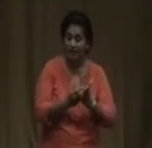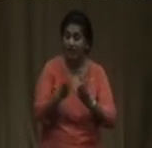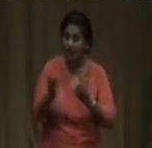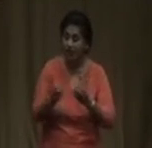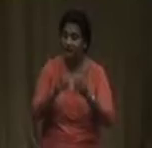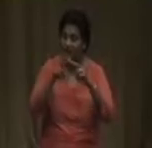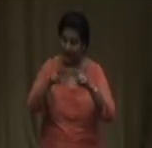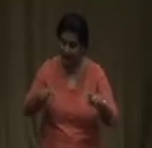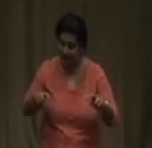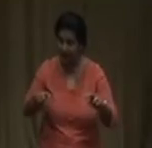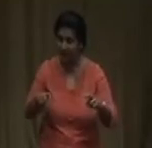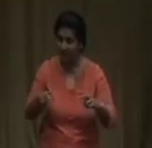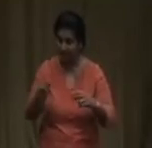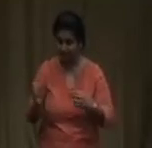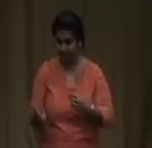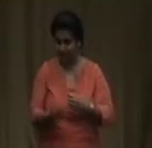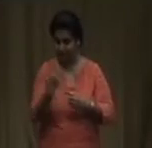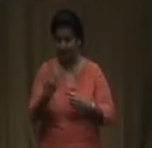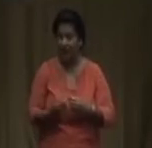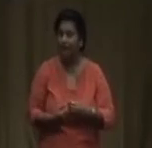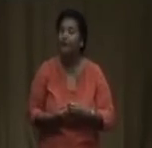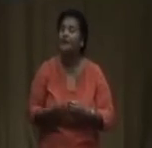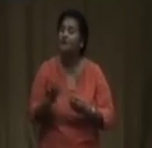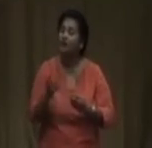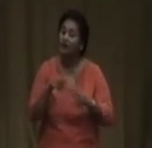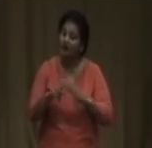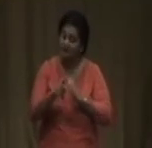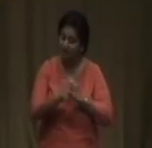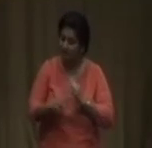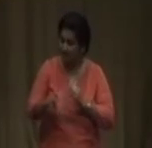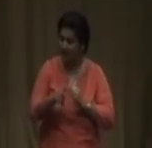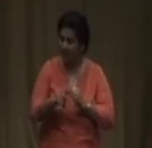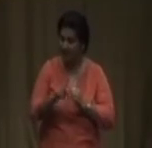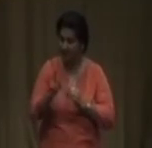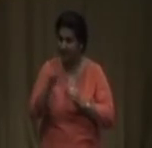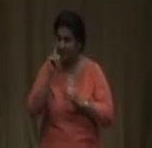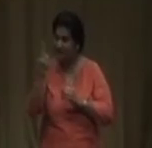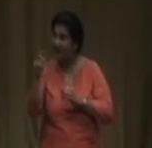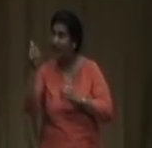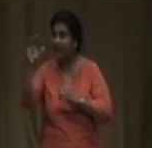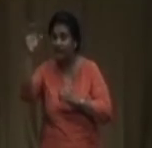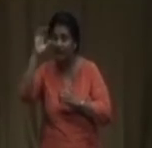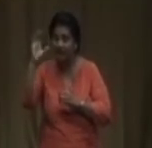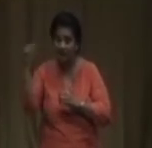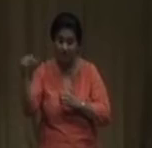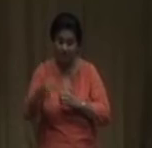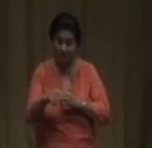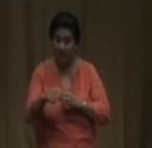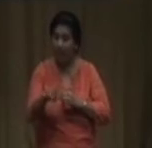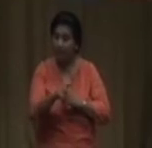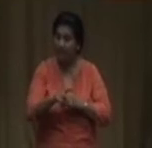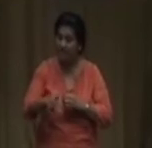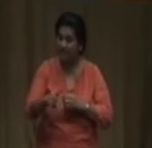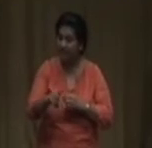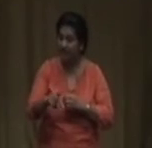if you think about it, the Pacific region, if defined as any country that touches the Pacific Ocean, right, is in excess of